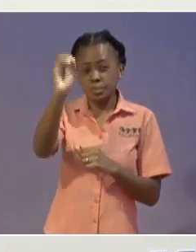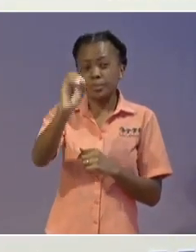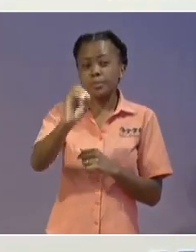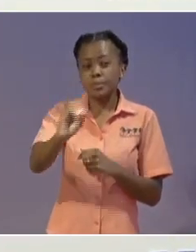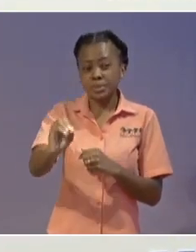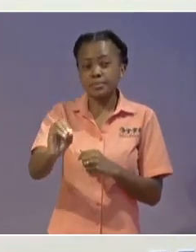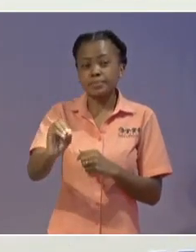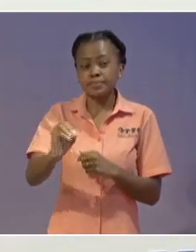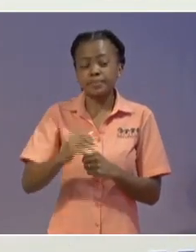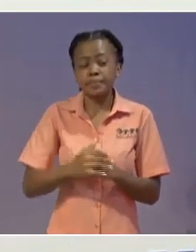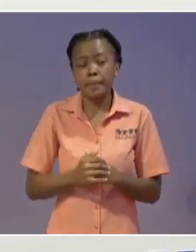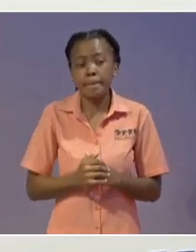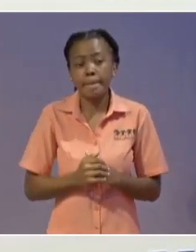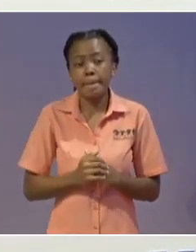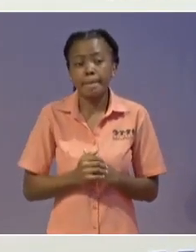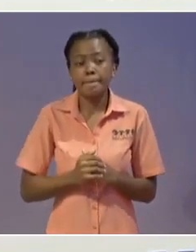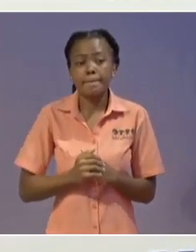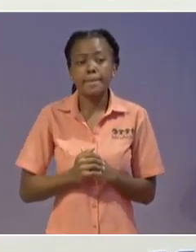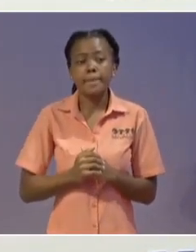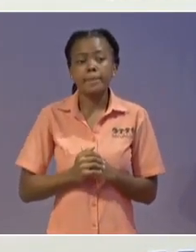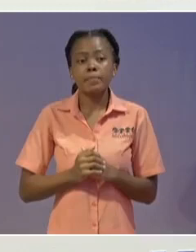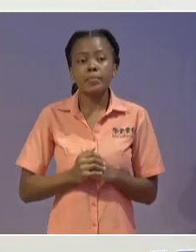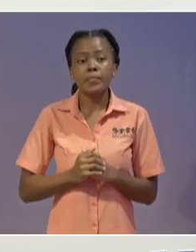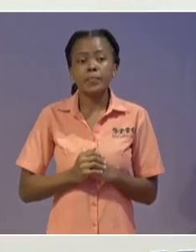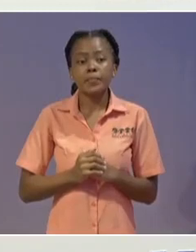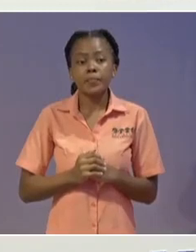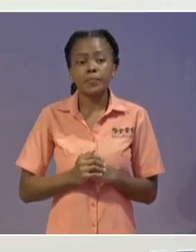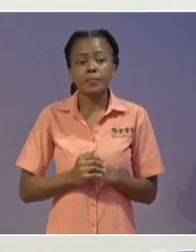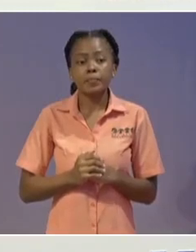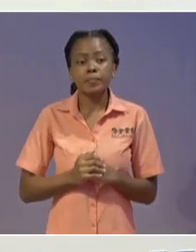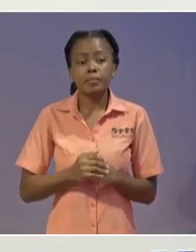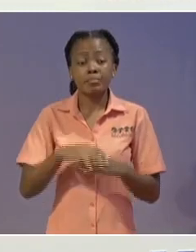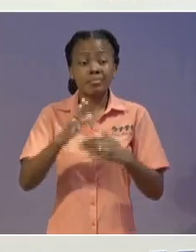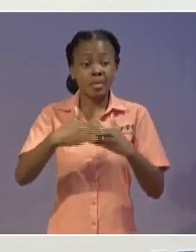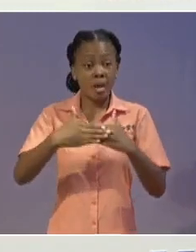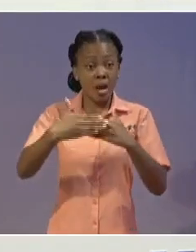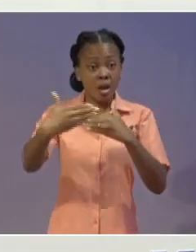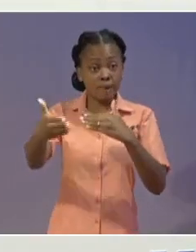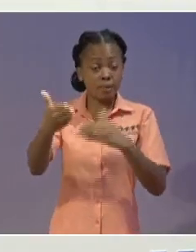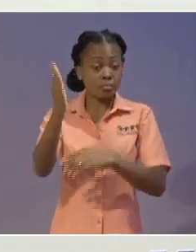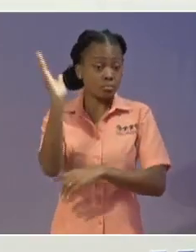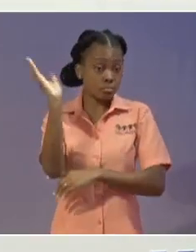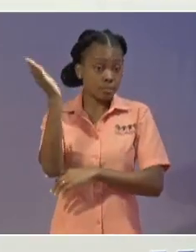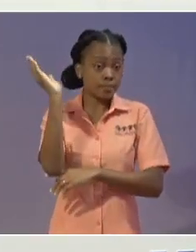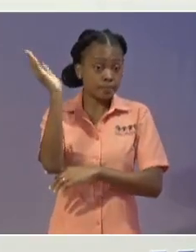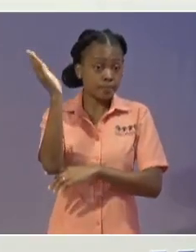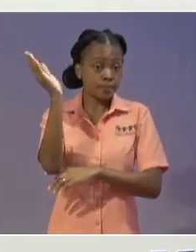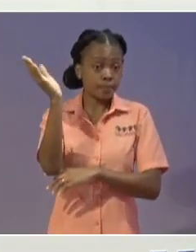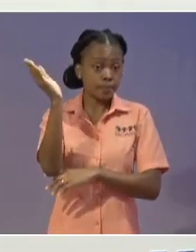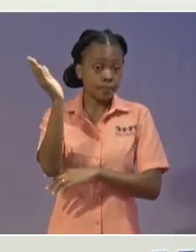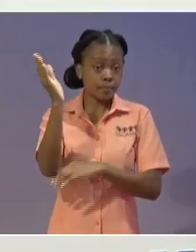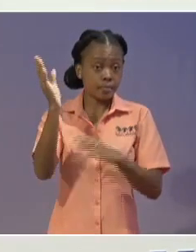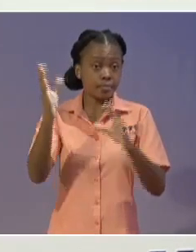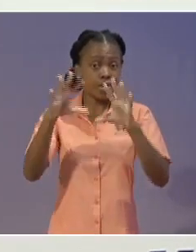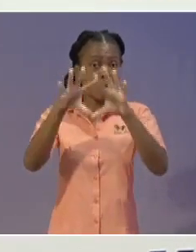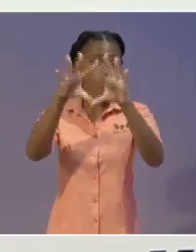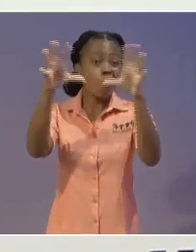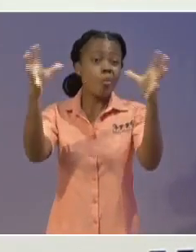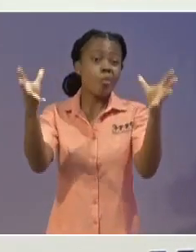and vaccination figures. This will be followed by a presentation showing the global update of the Omicron